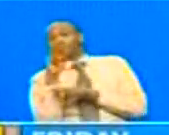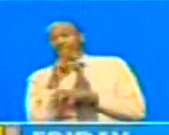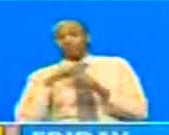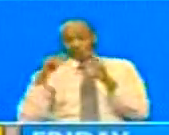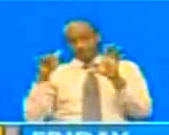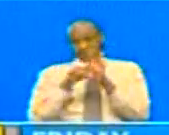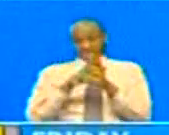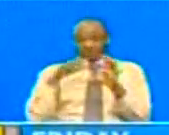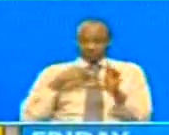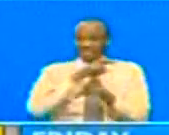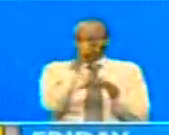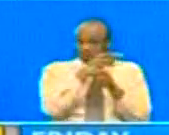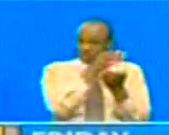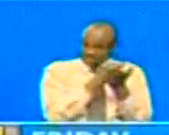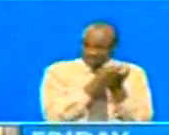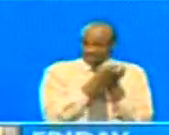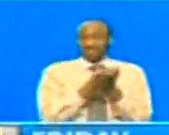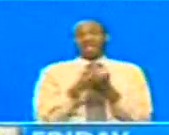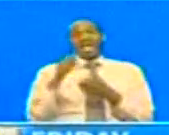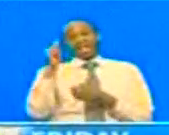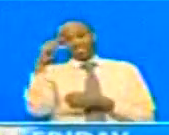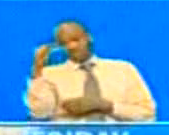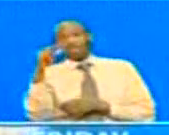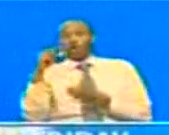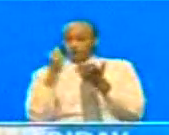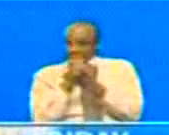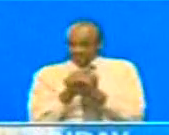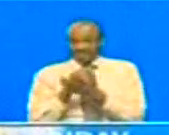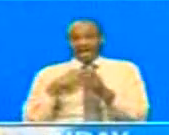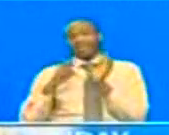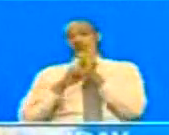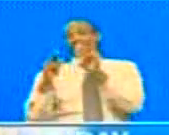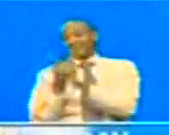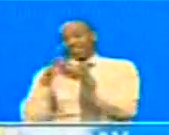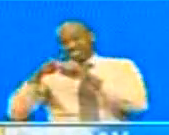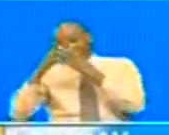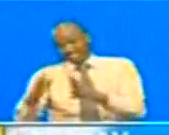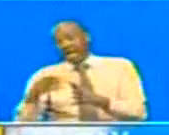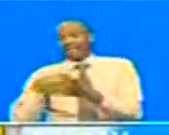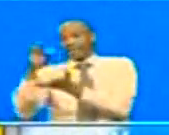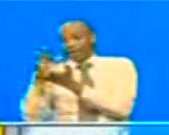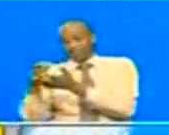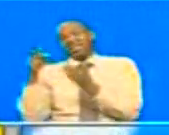the National Treasury, the Office of the Attorney General and representatives of engineers and accounting